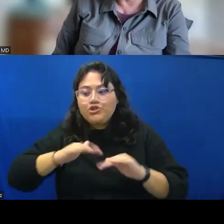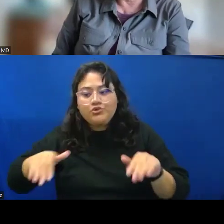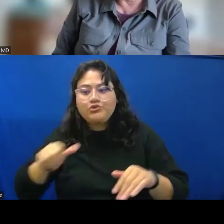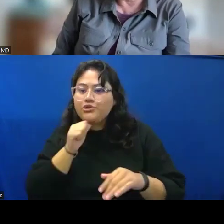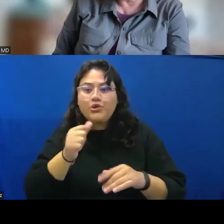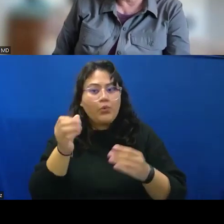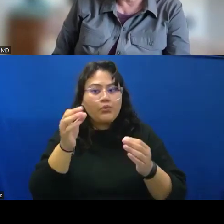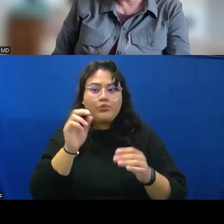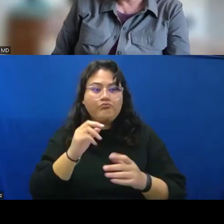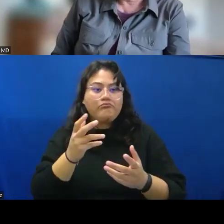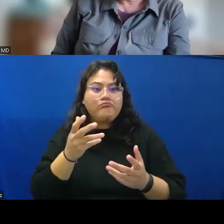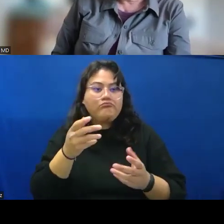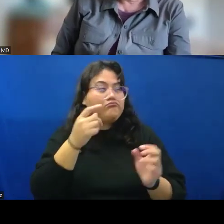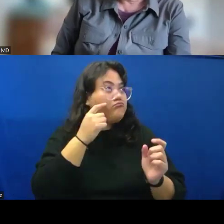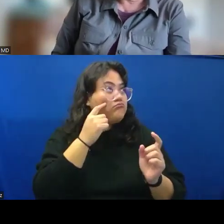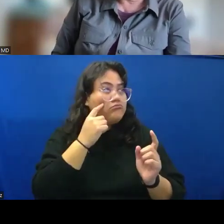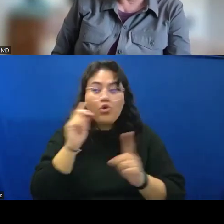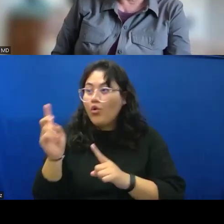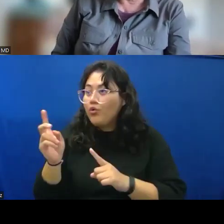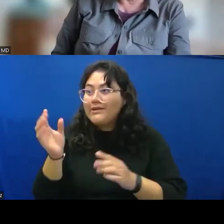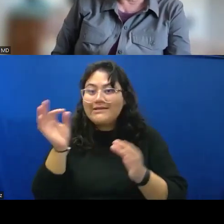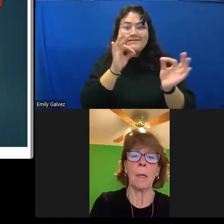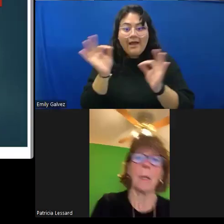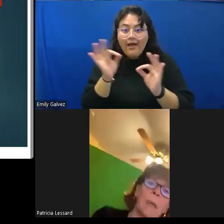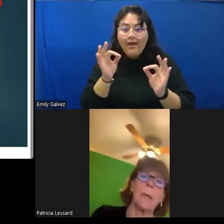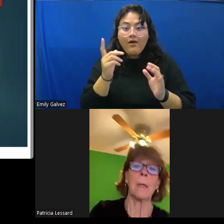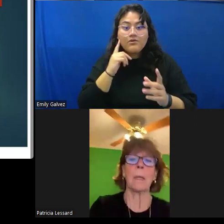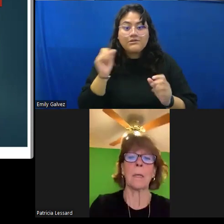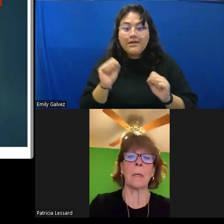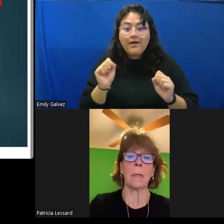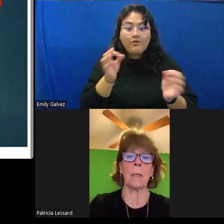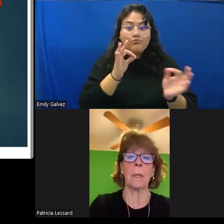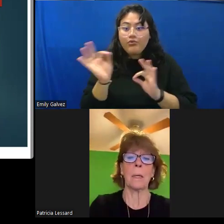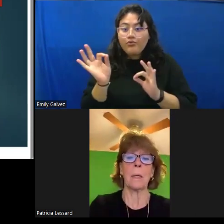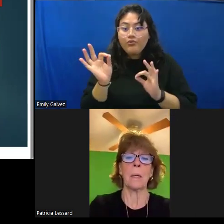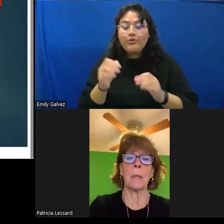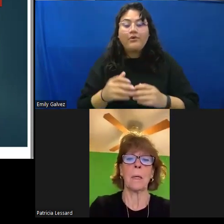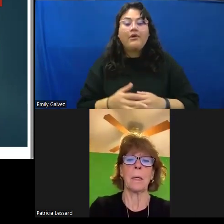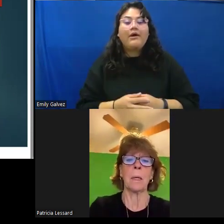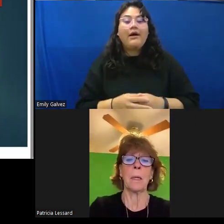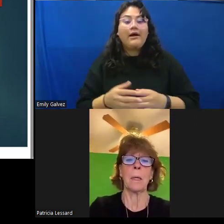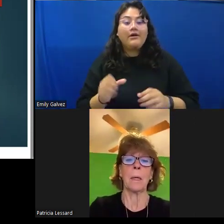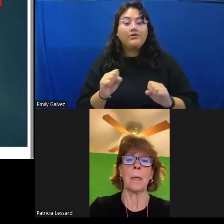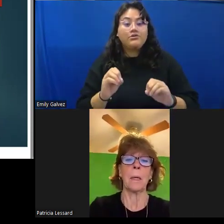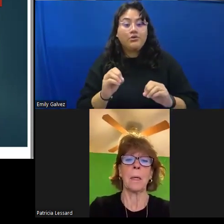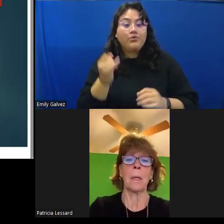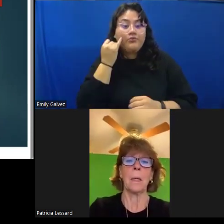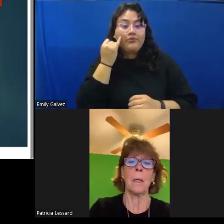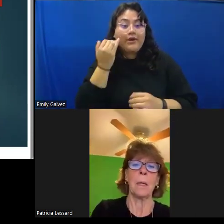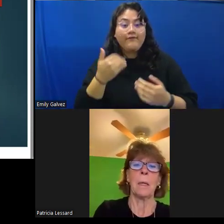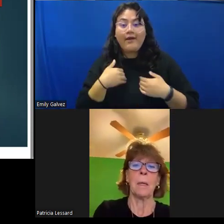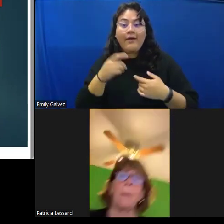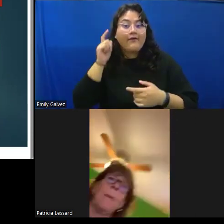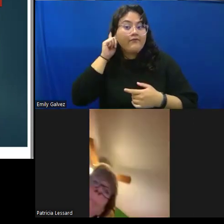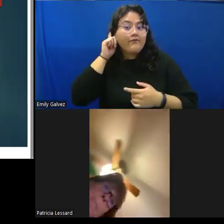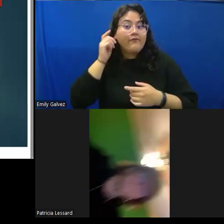is a speech delay. The physician should check the ears for infection or fluid behind the eardrum to make sure that